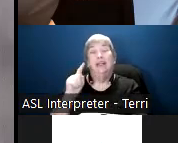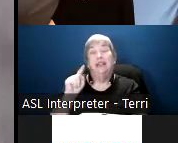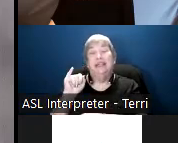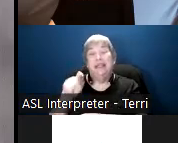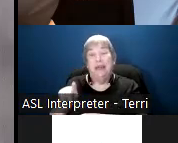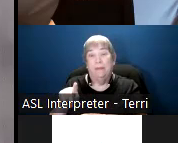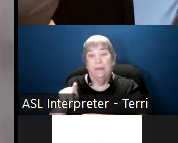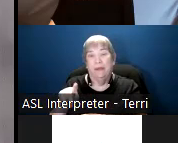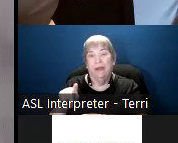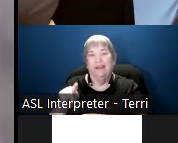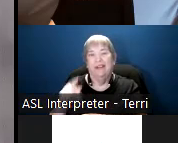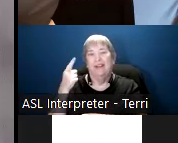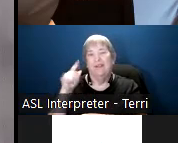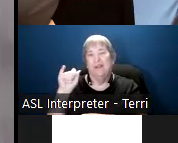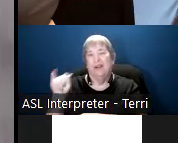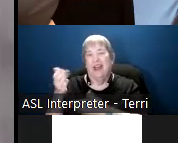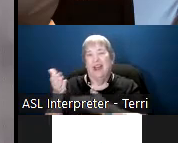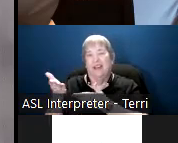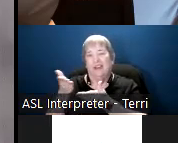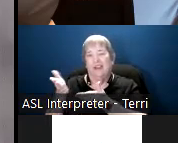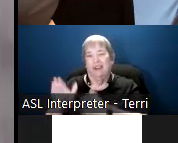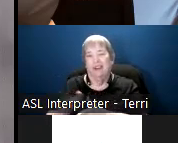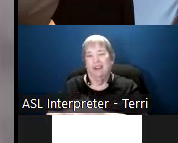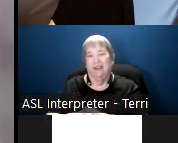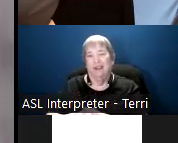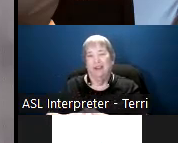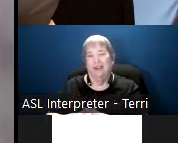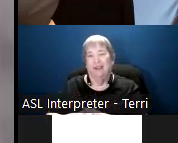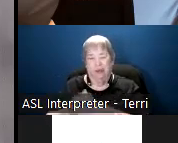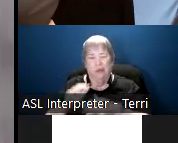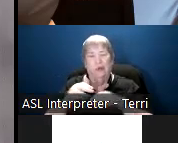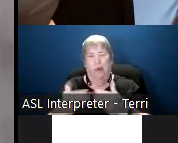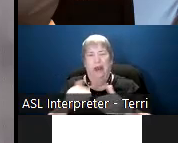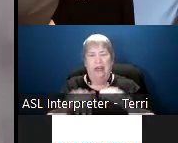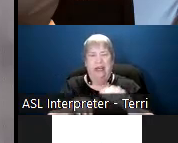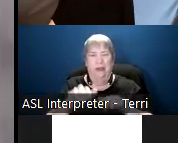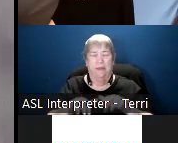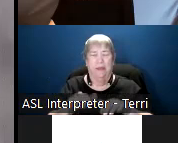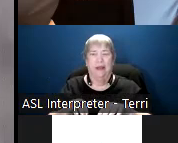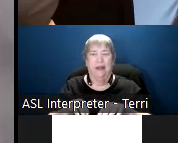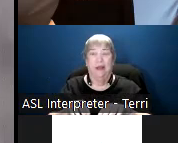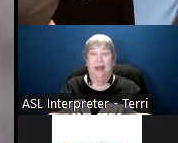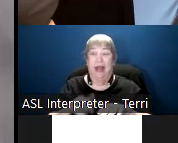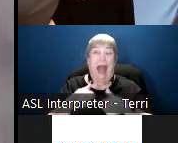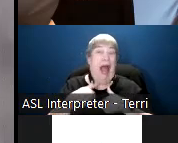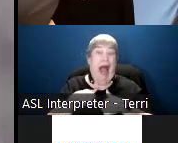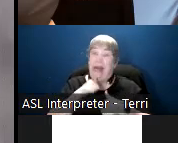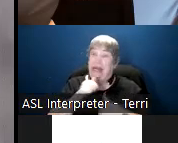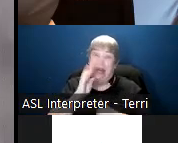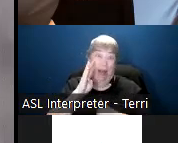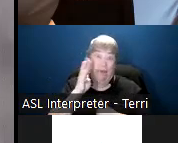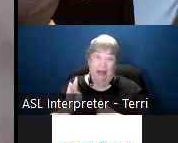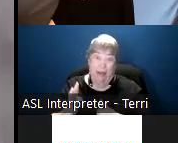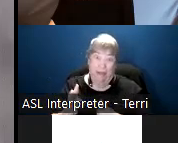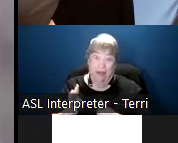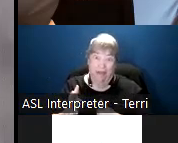So go ahead and put in the chat what you would tip this server. This is not something that I actually made up. For those